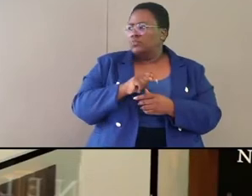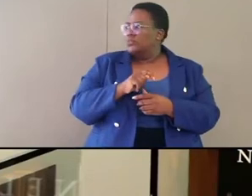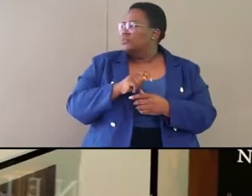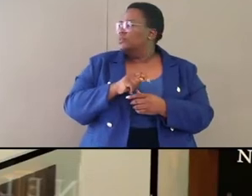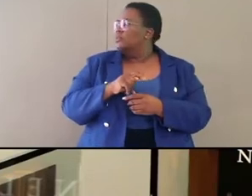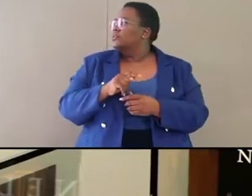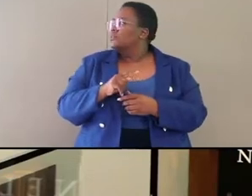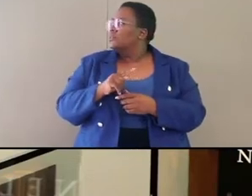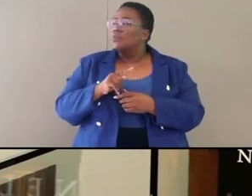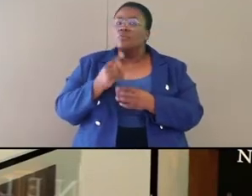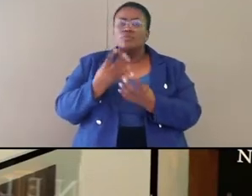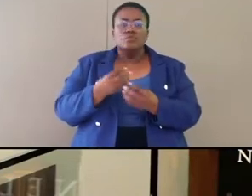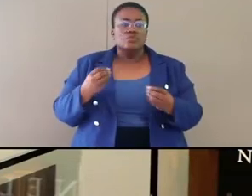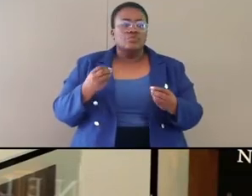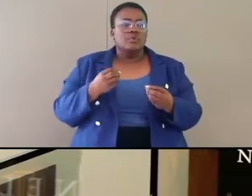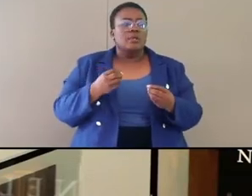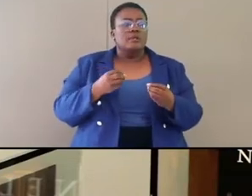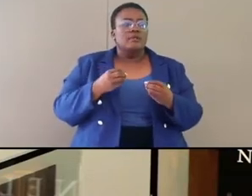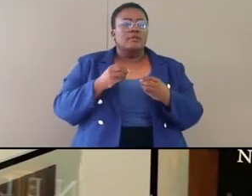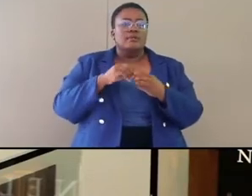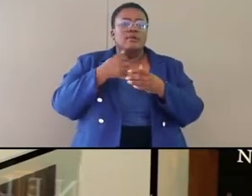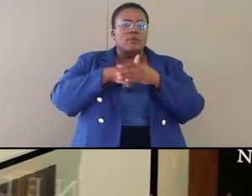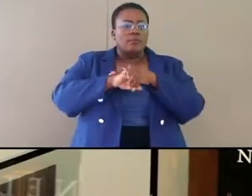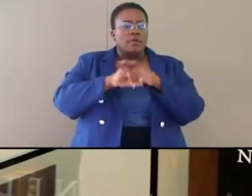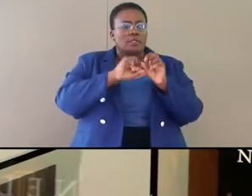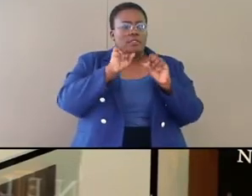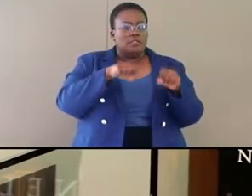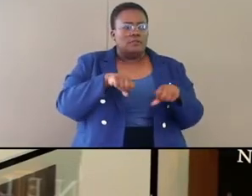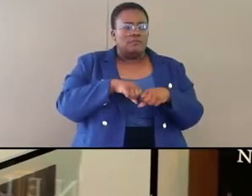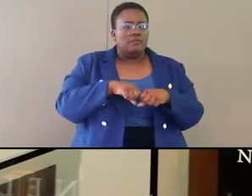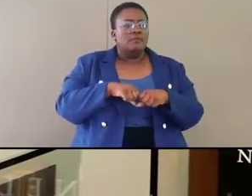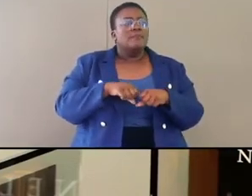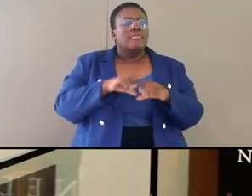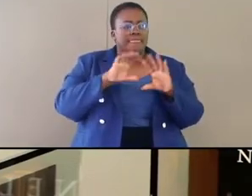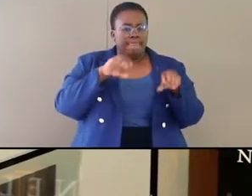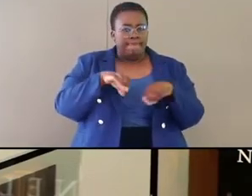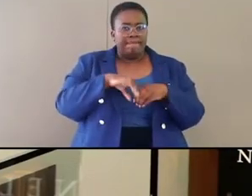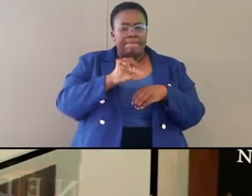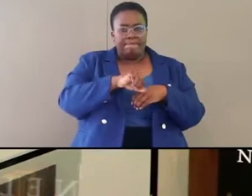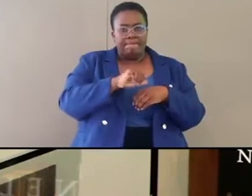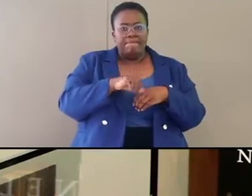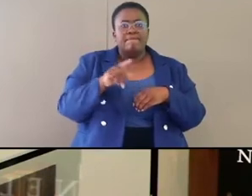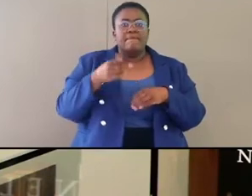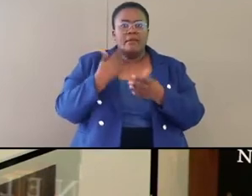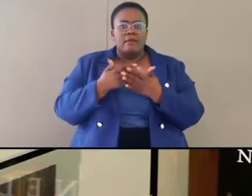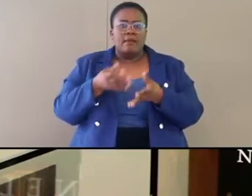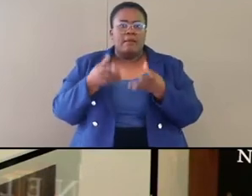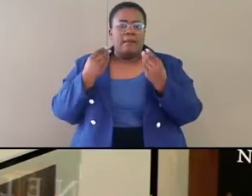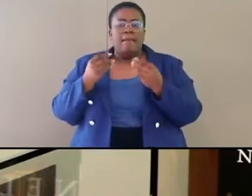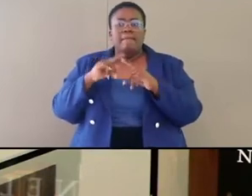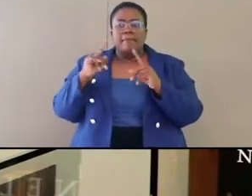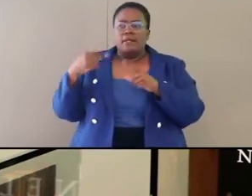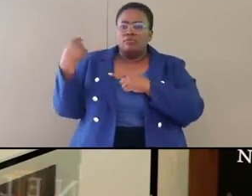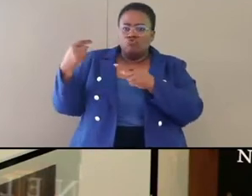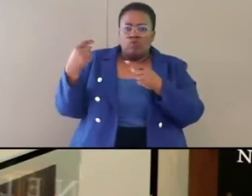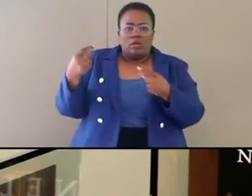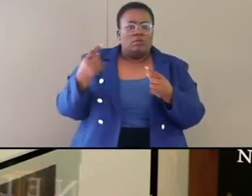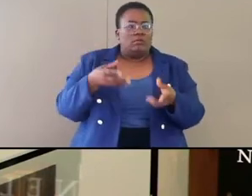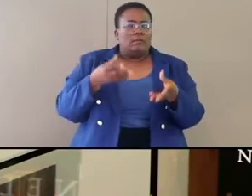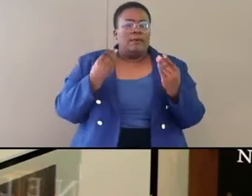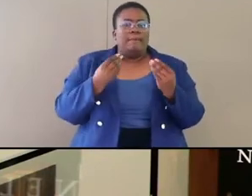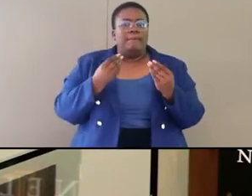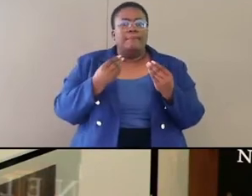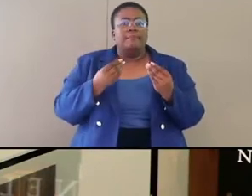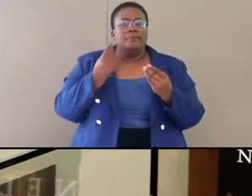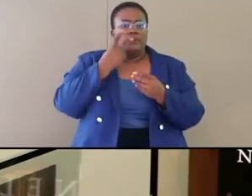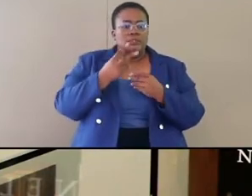certificates and those children then struggle to get the grant. They can get the grant but it's a struggle to get the grant and we've